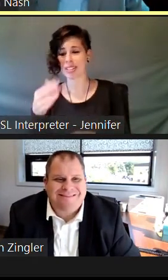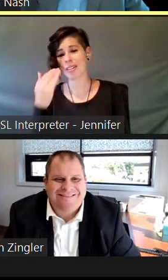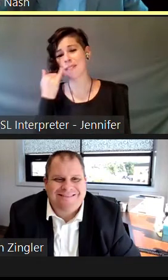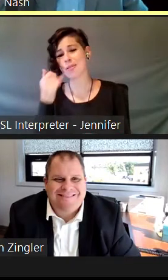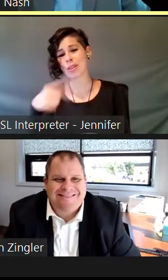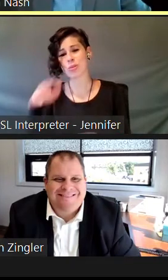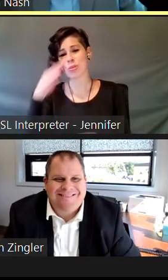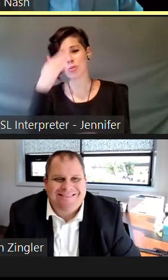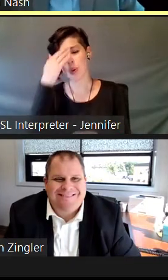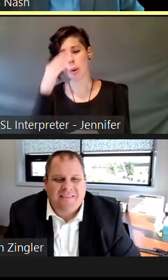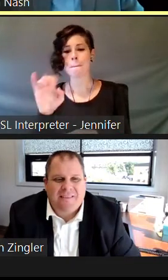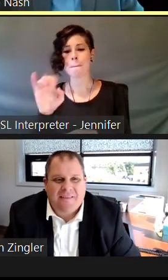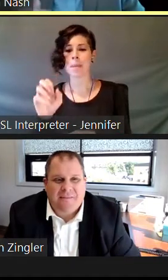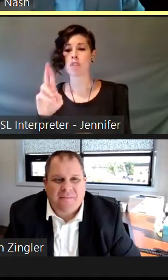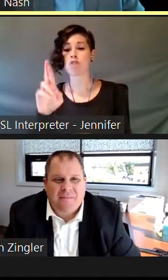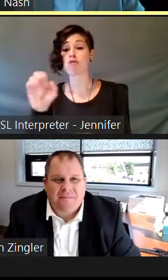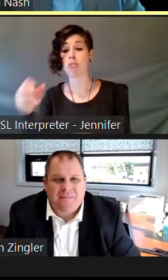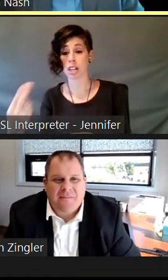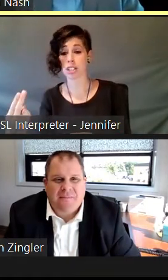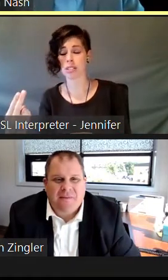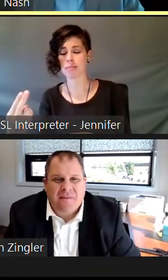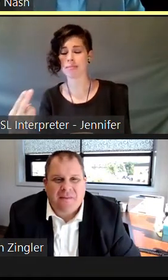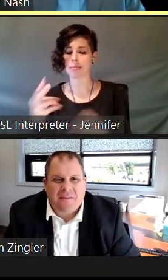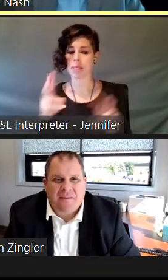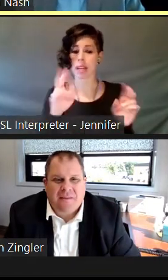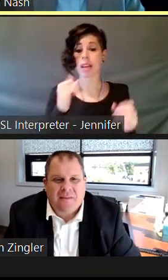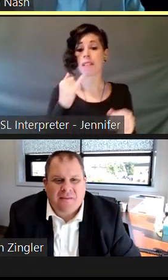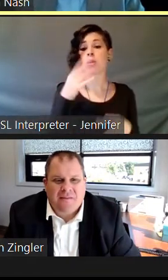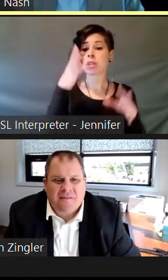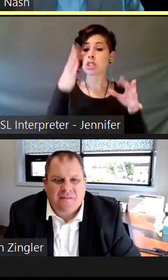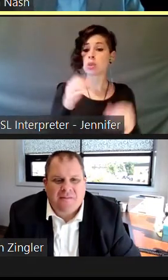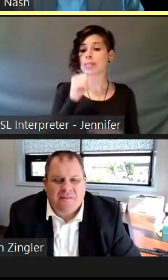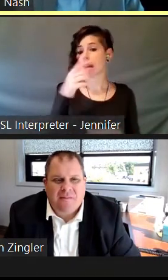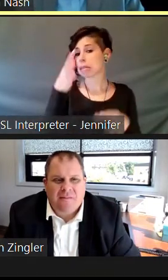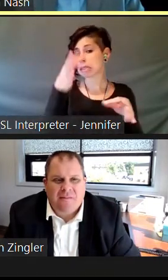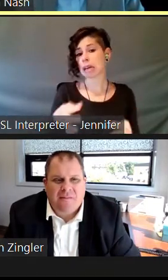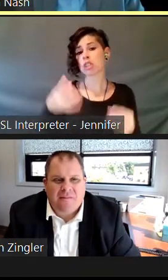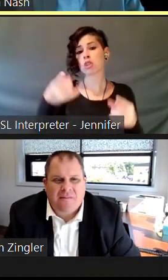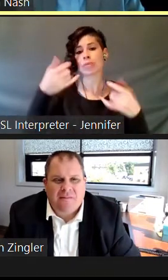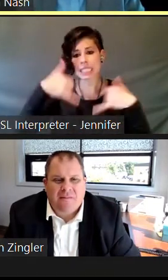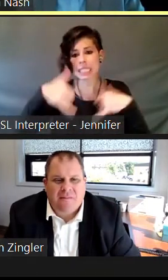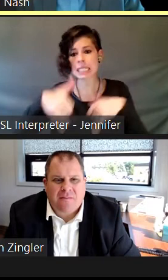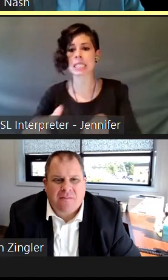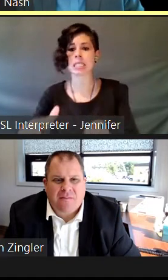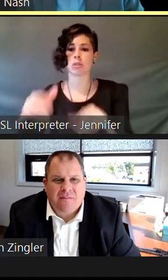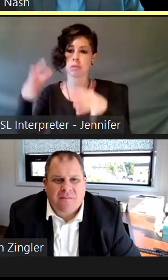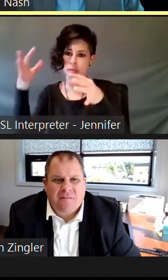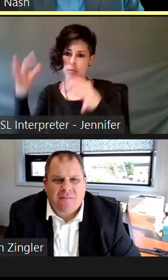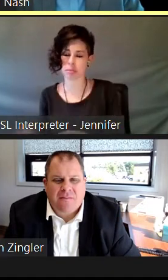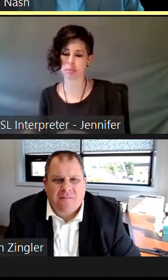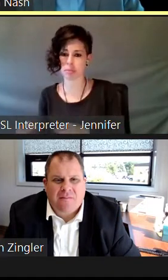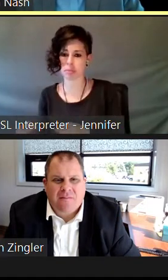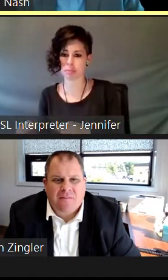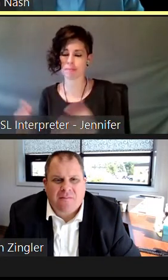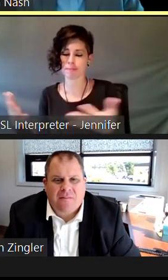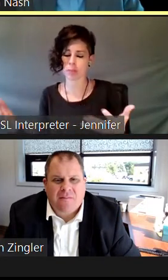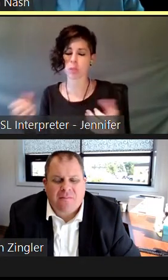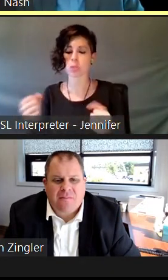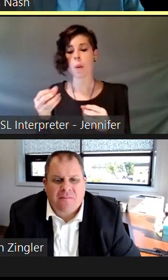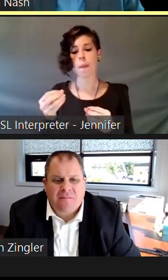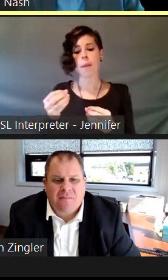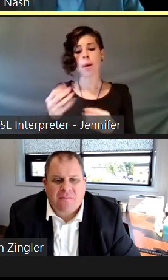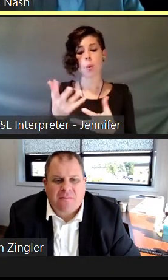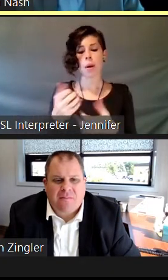rock band, if you choose not to decide, you still have made a choice. And that's really where we want to be, is making sure that people are able to make a